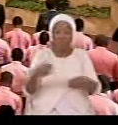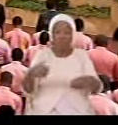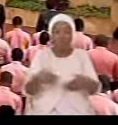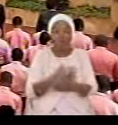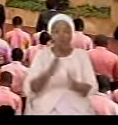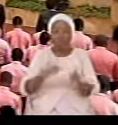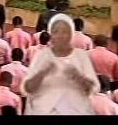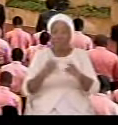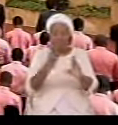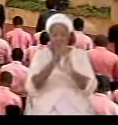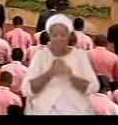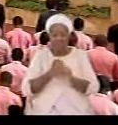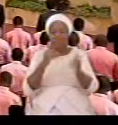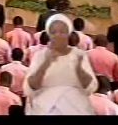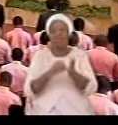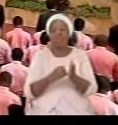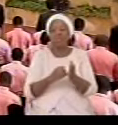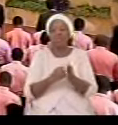receive it.